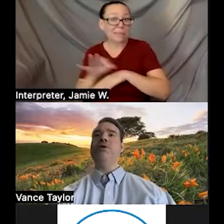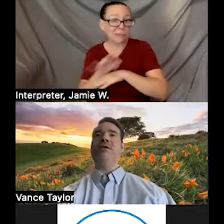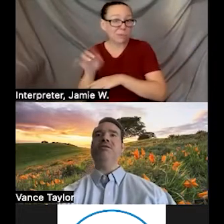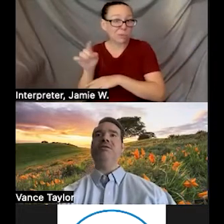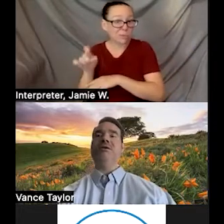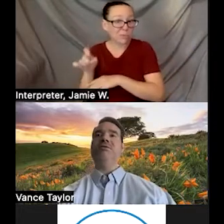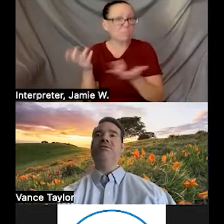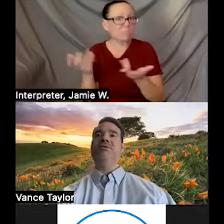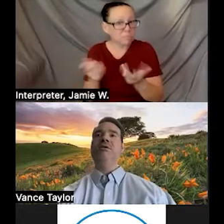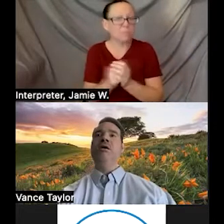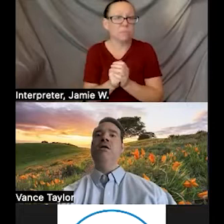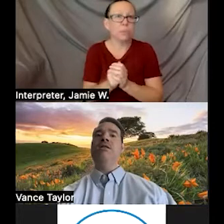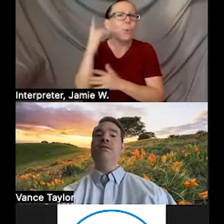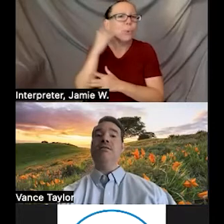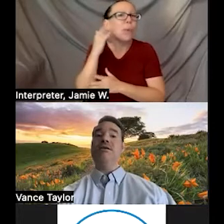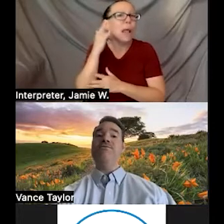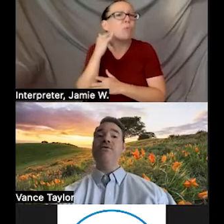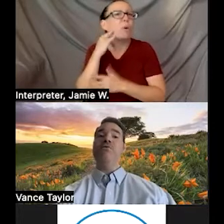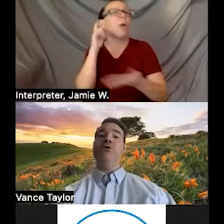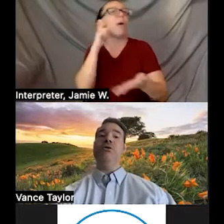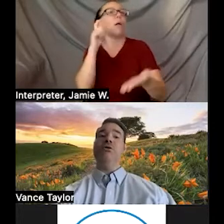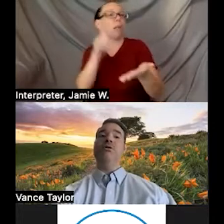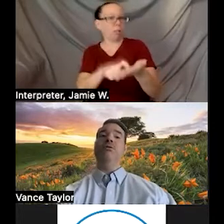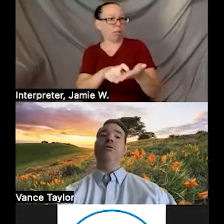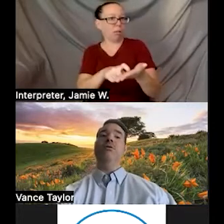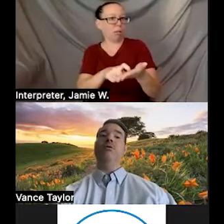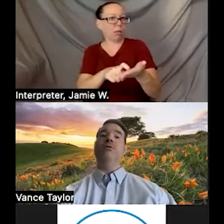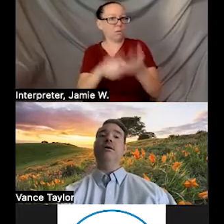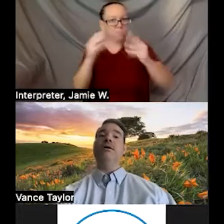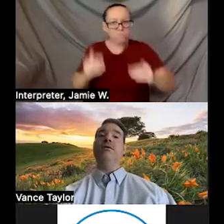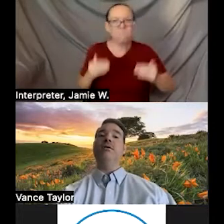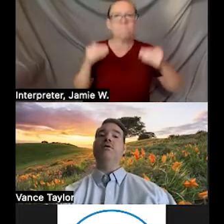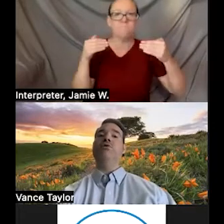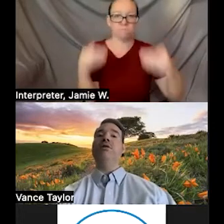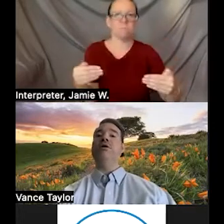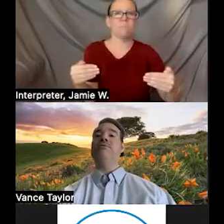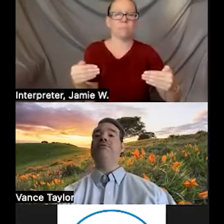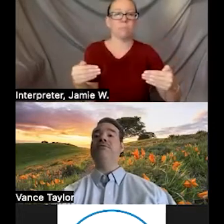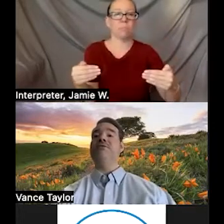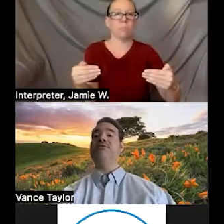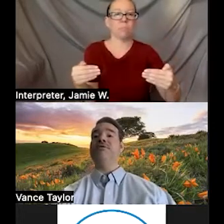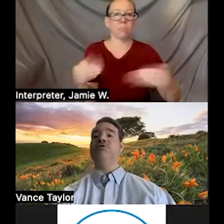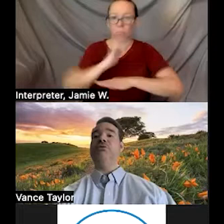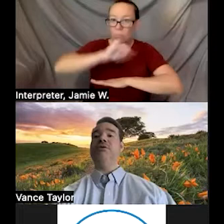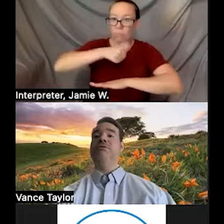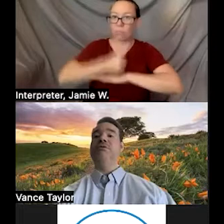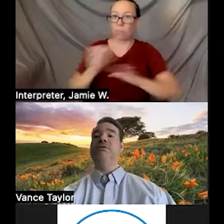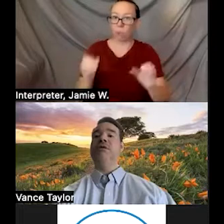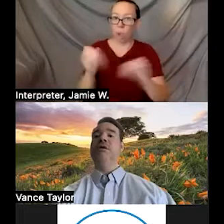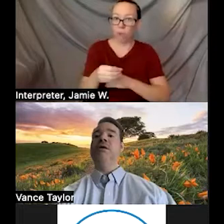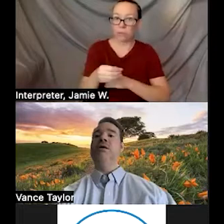California, recognizing this, leaned forward and created the Office of Access and Functional